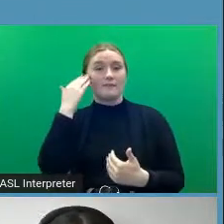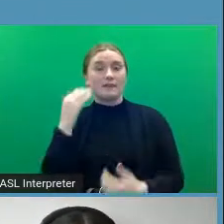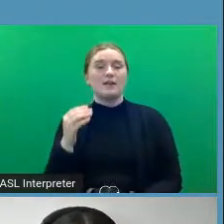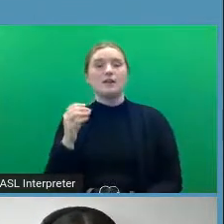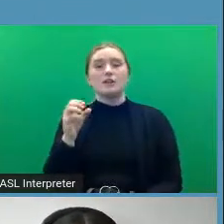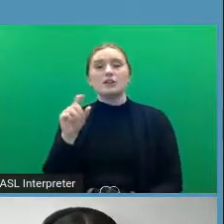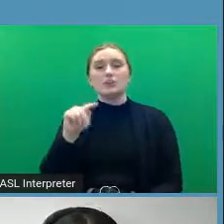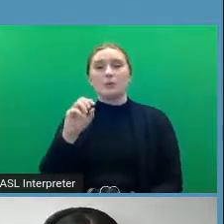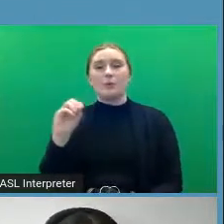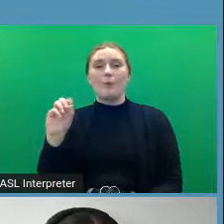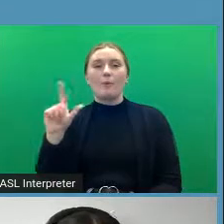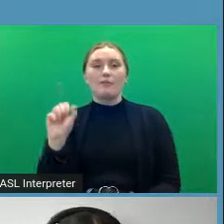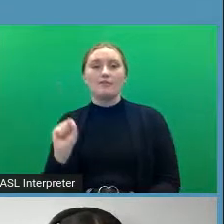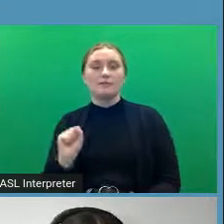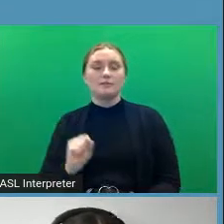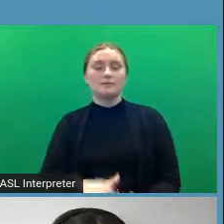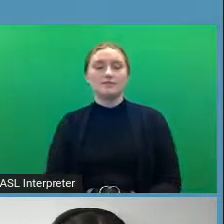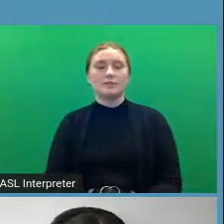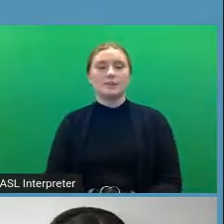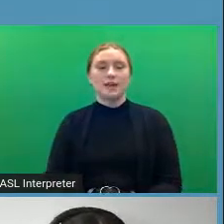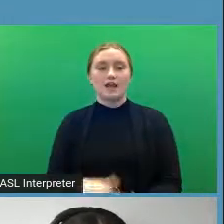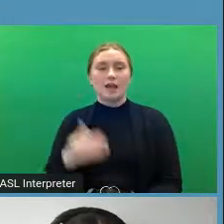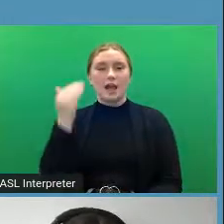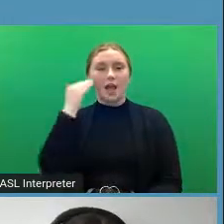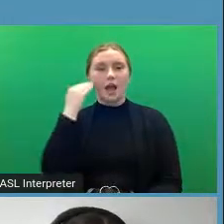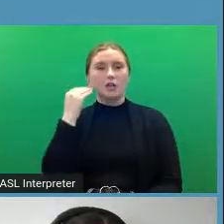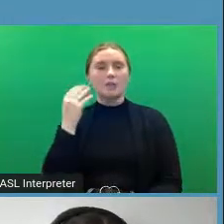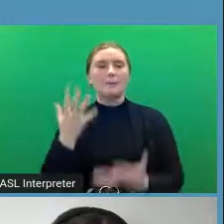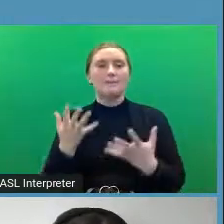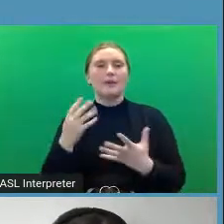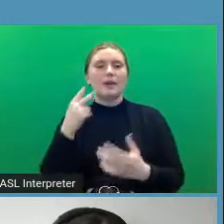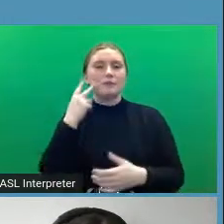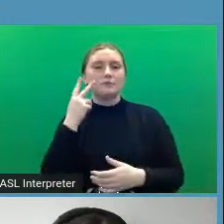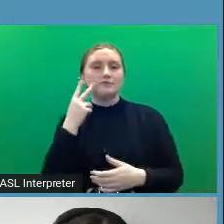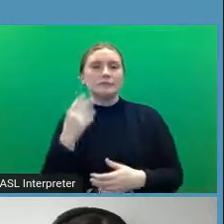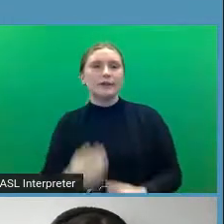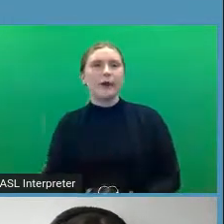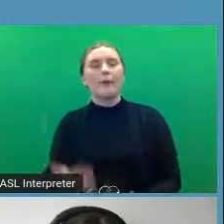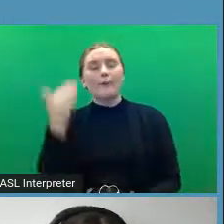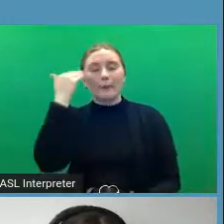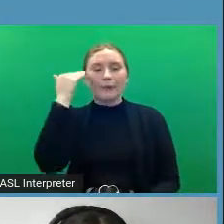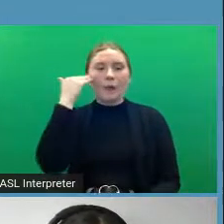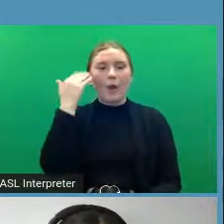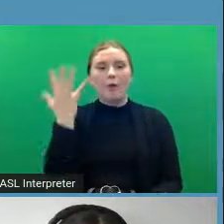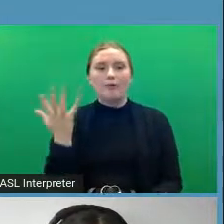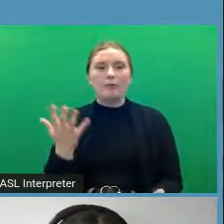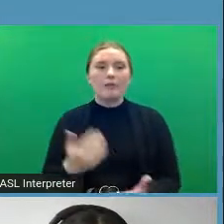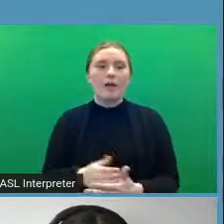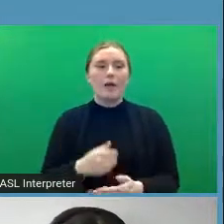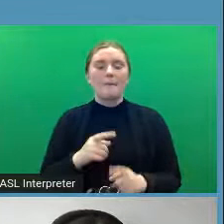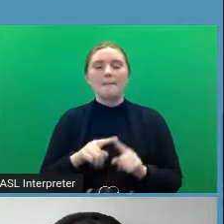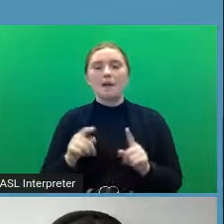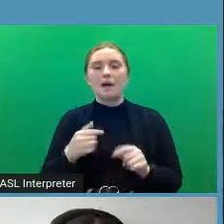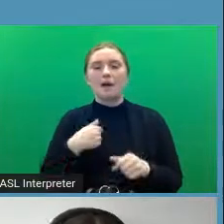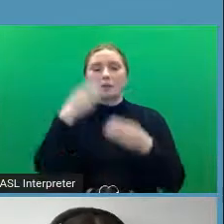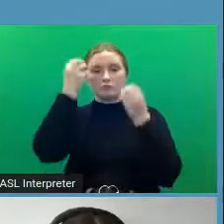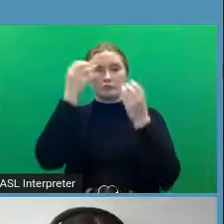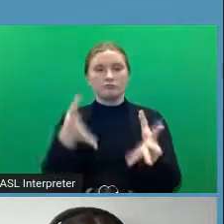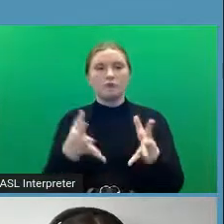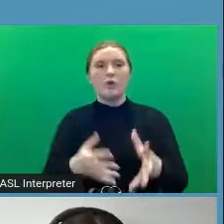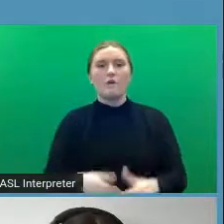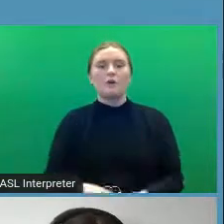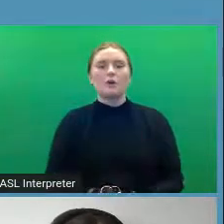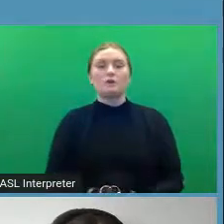production, it seems obvious, but I like to emphasize quality audio capture. You want to reduce